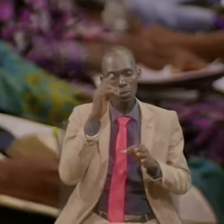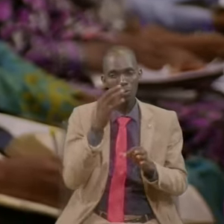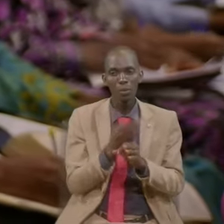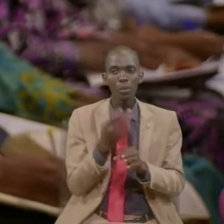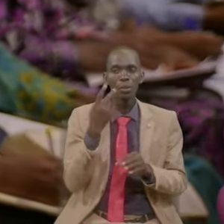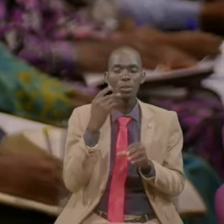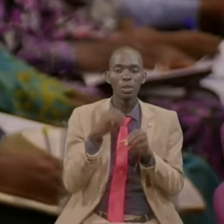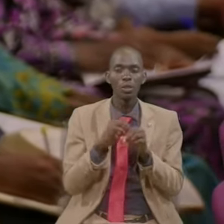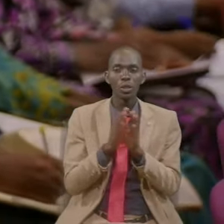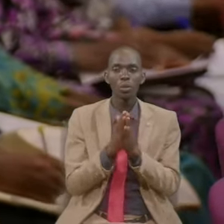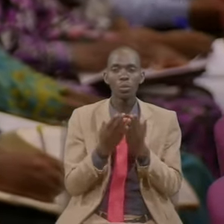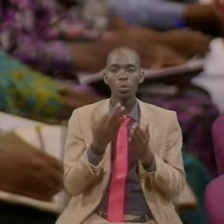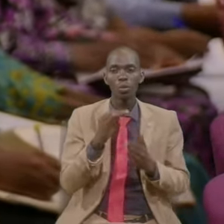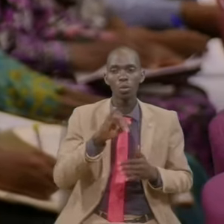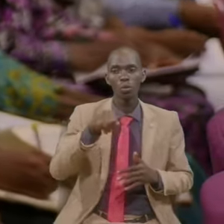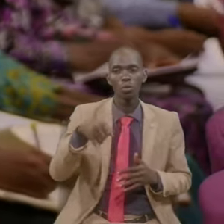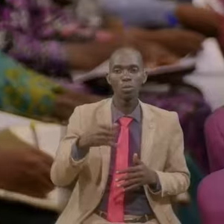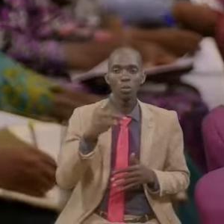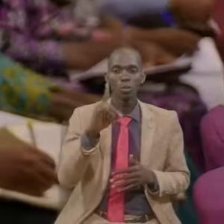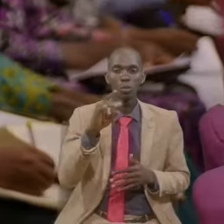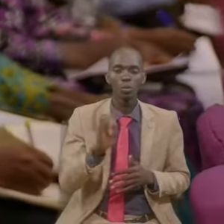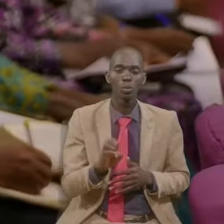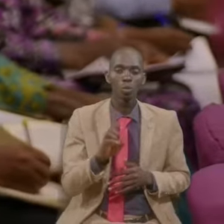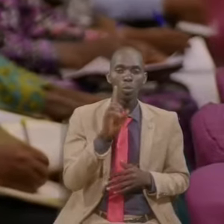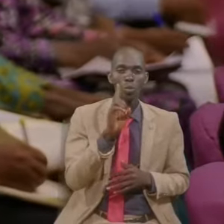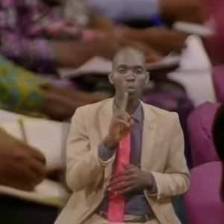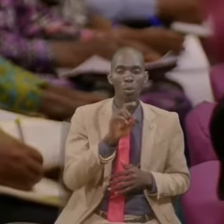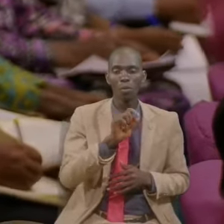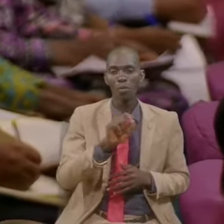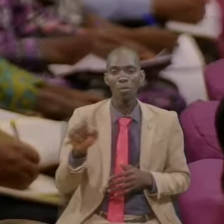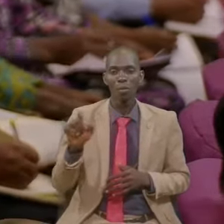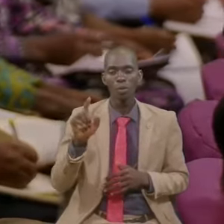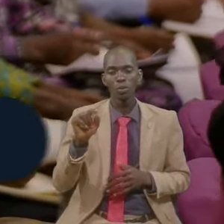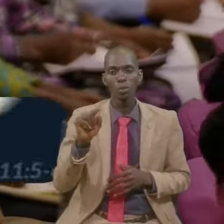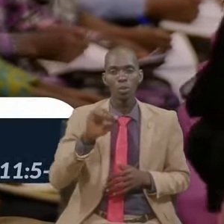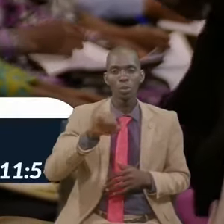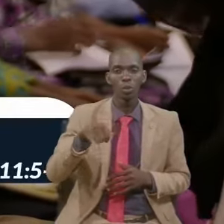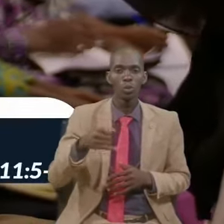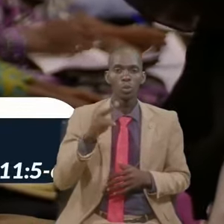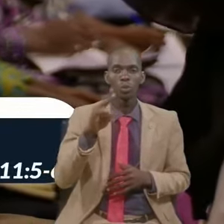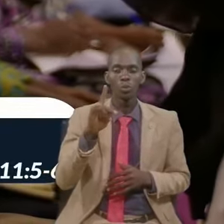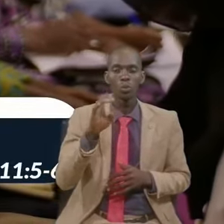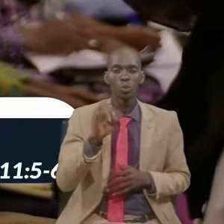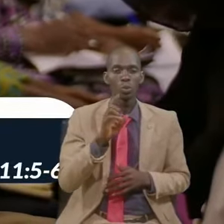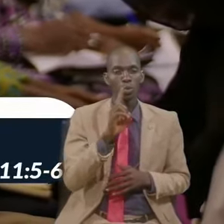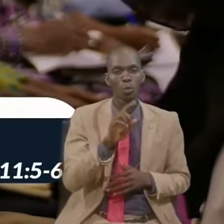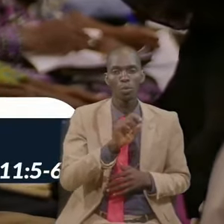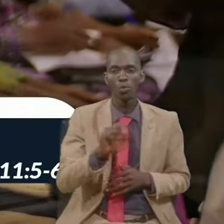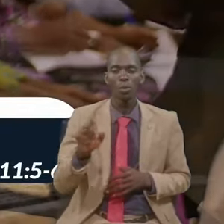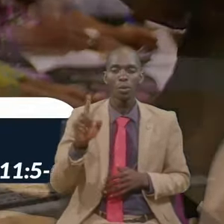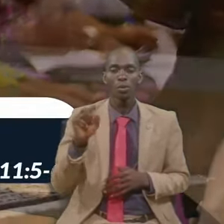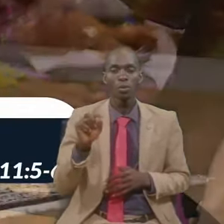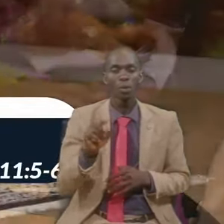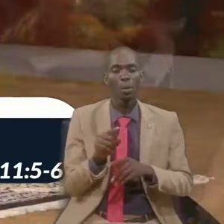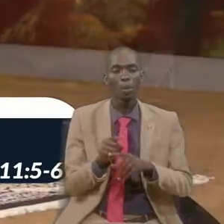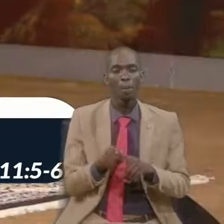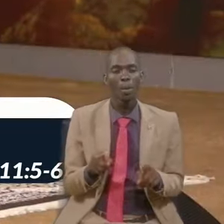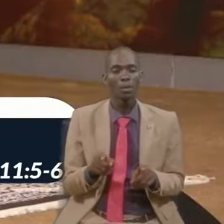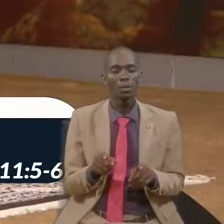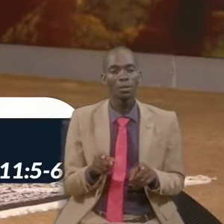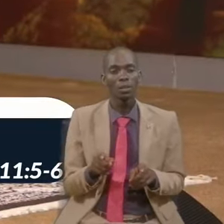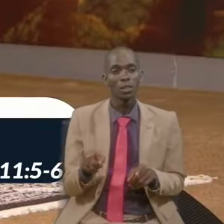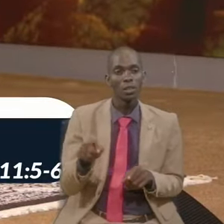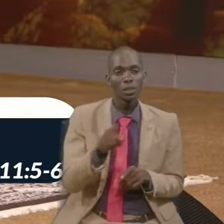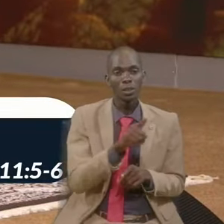Jude chapter 1, reading from verse 20. Jude chapter 1, verse 20. But ye,